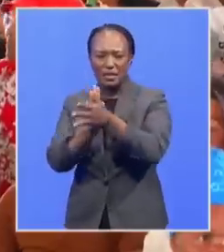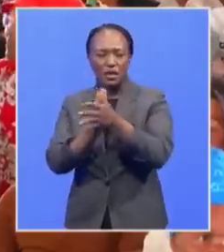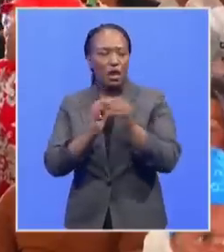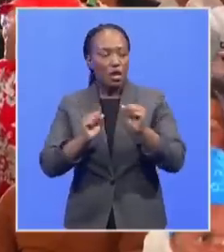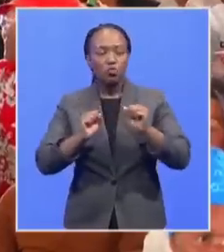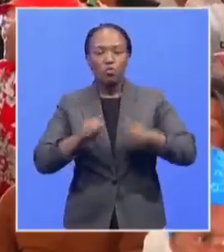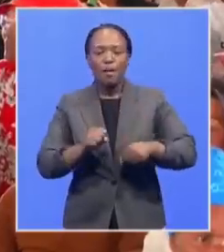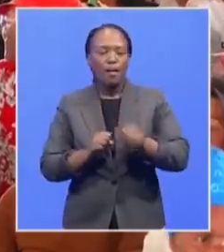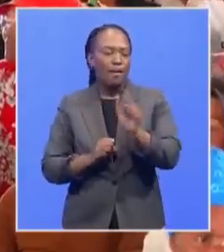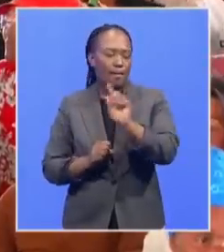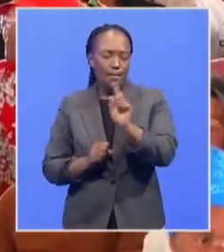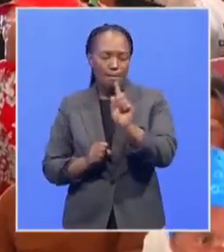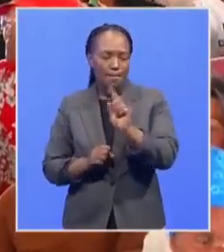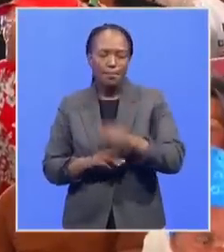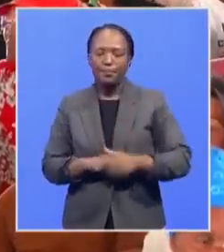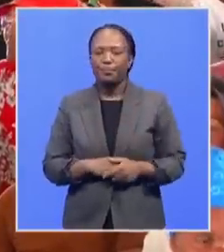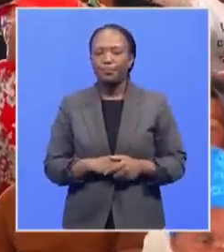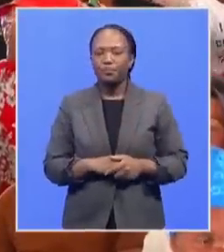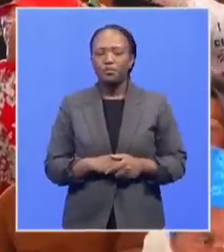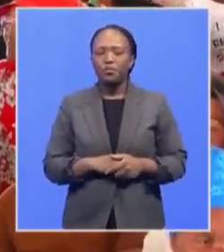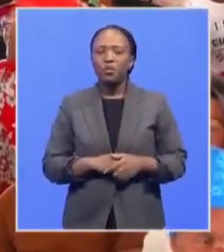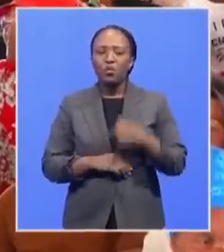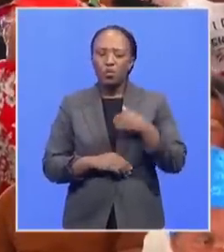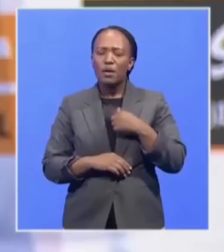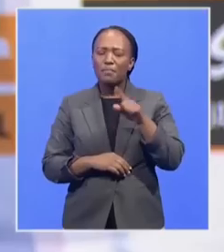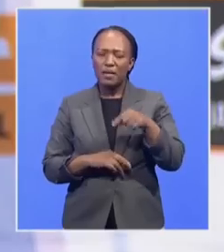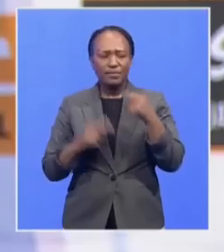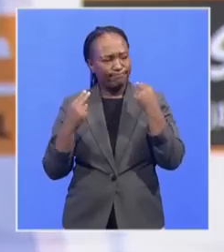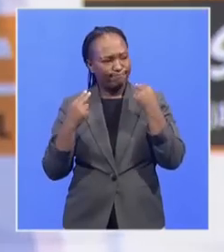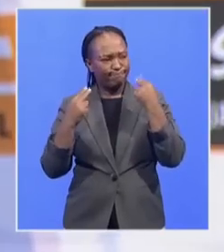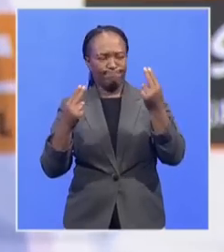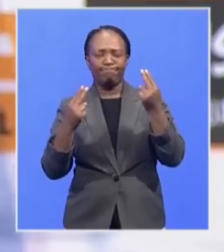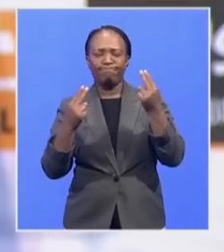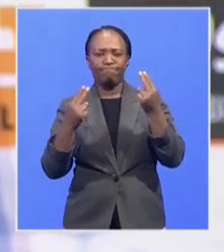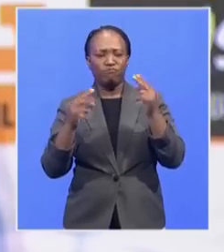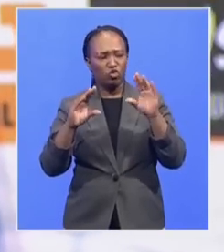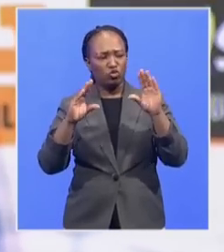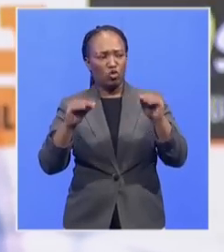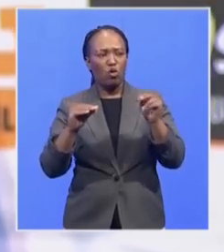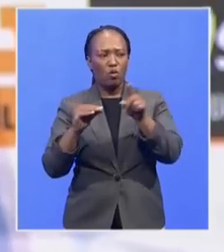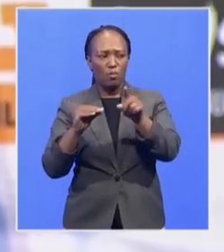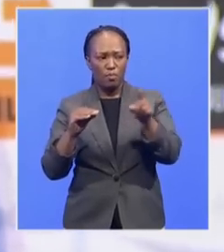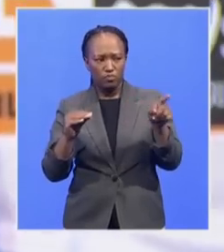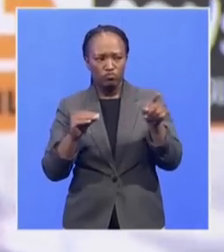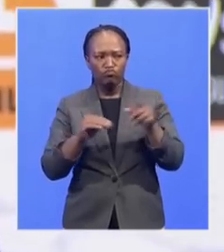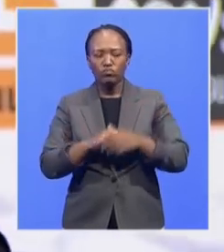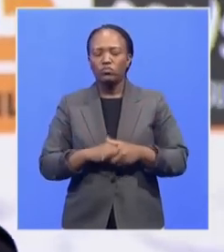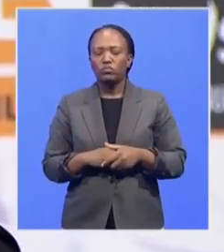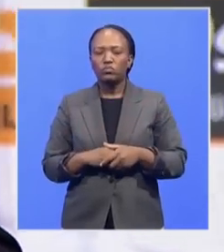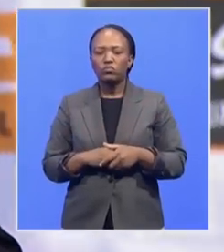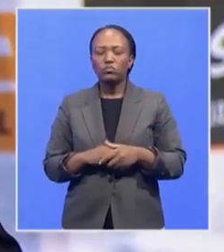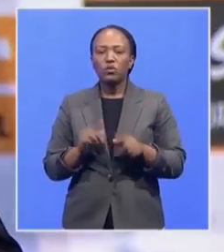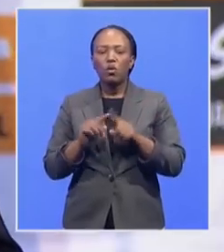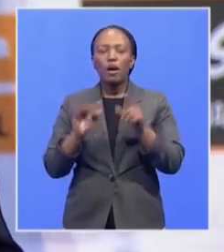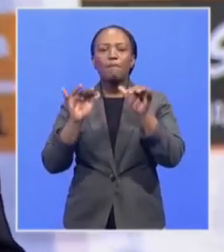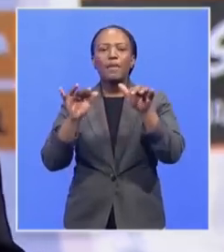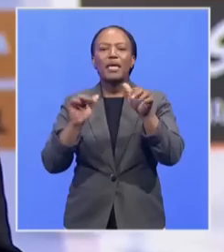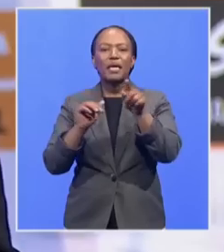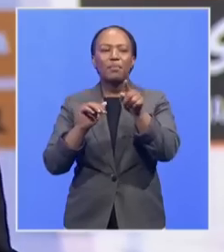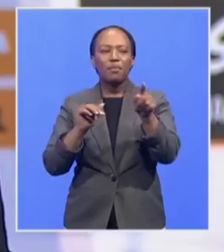Let us take a stand against public servants who neglect